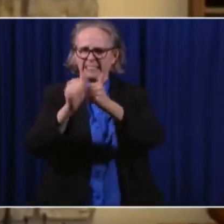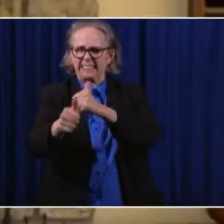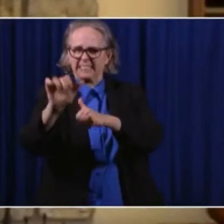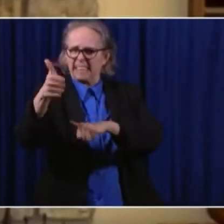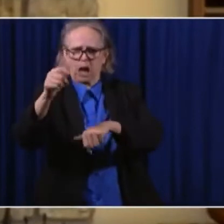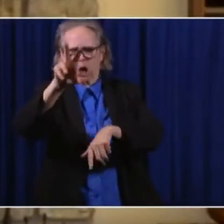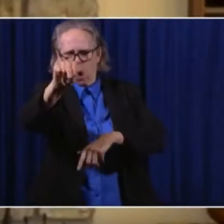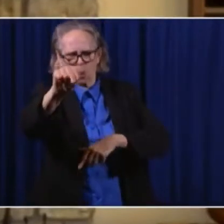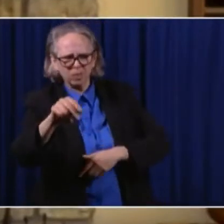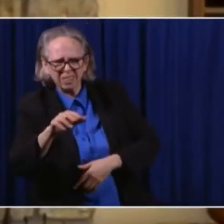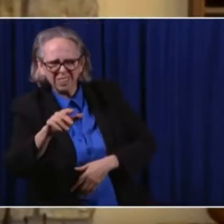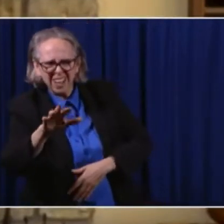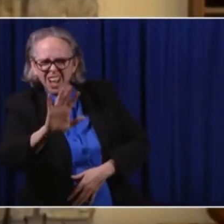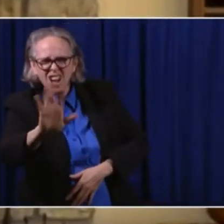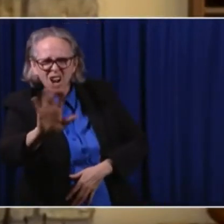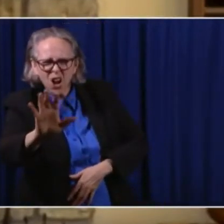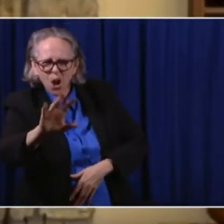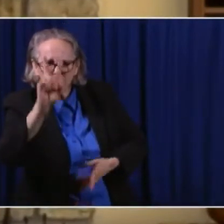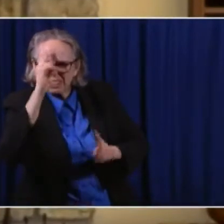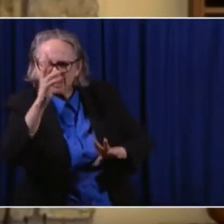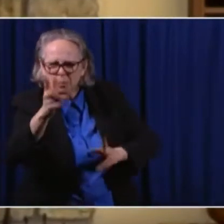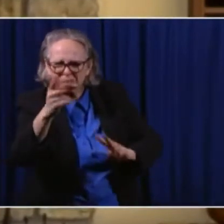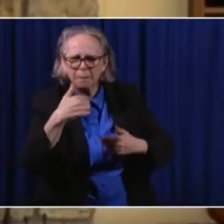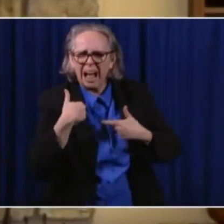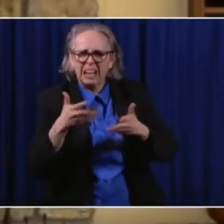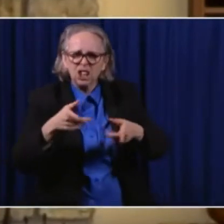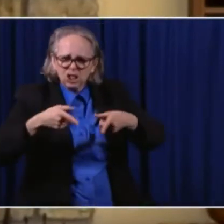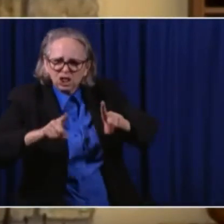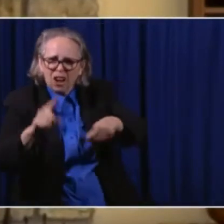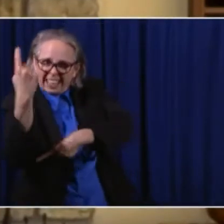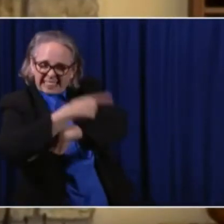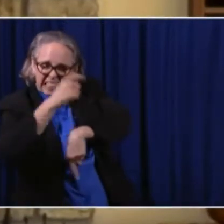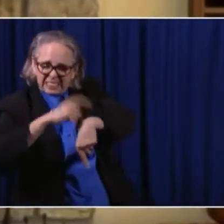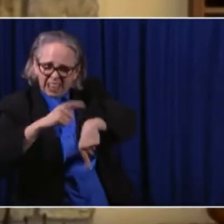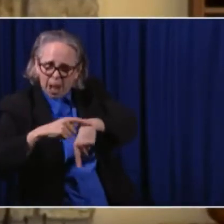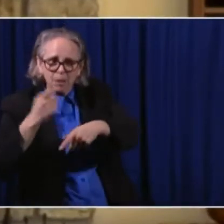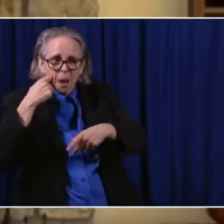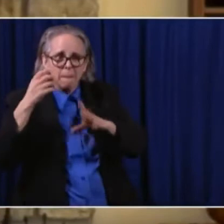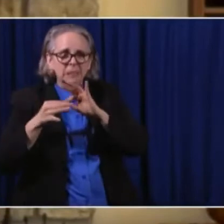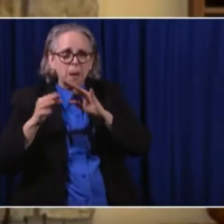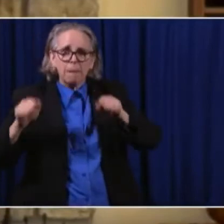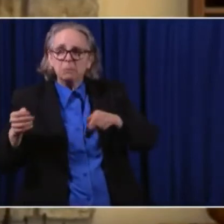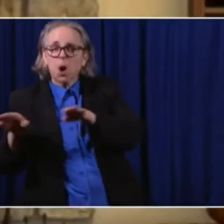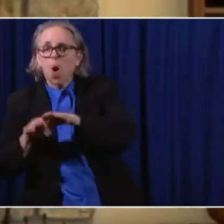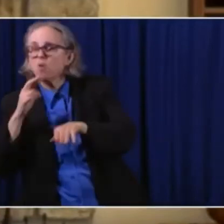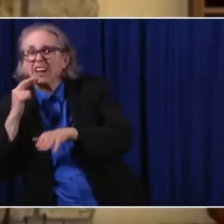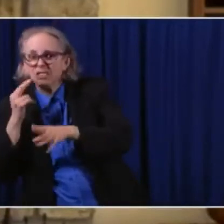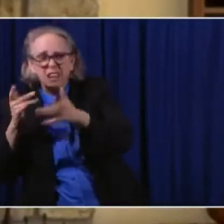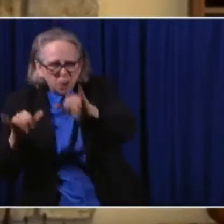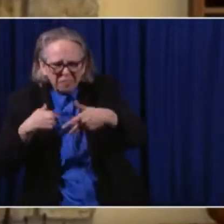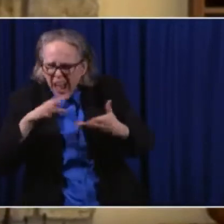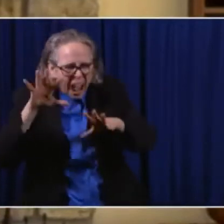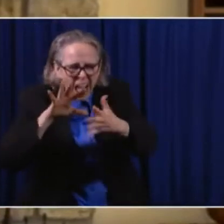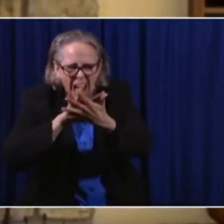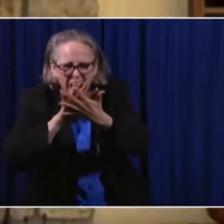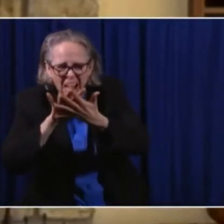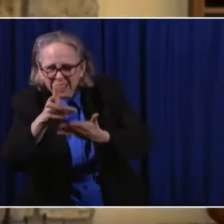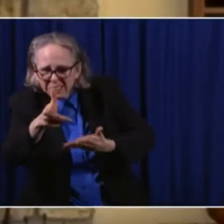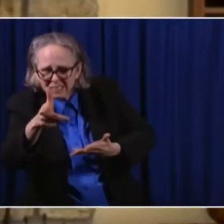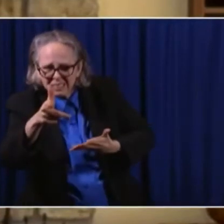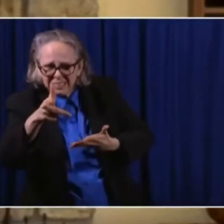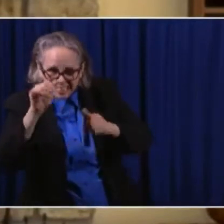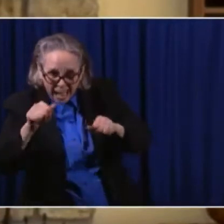at 10 I'm o'clock. asking about during the day. You had talked of closing restaurants. Apparently you're not going to do that. Dine-in will be permitted